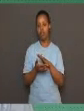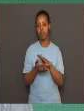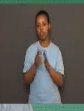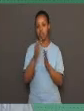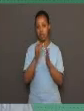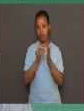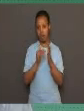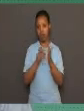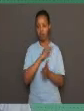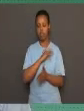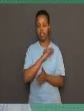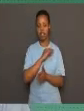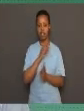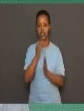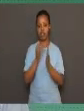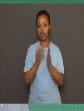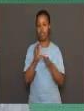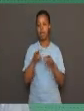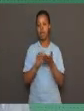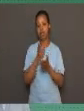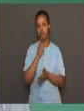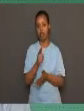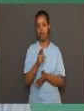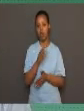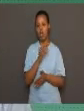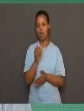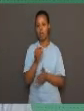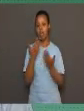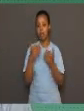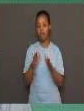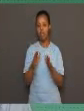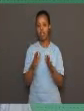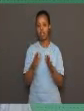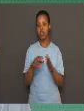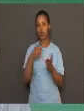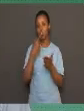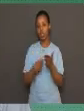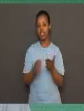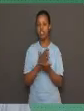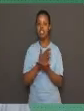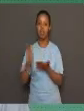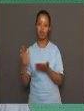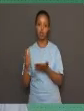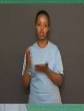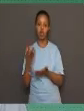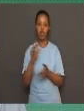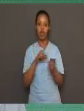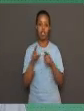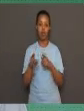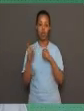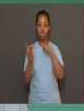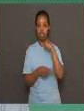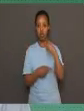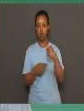behavior. The removal of an undesirable outcome or the use of